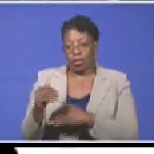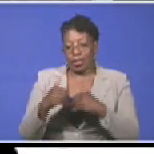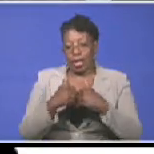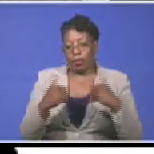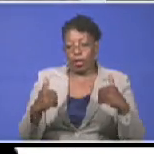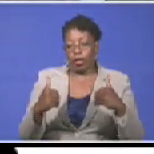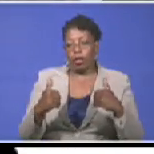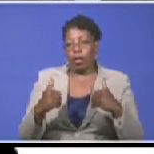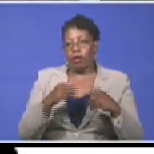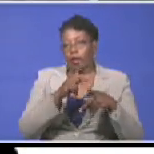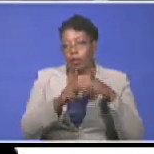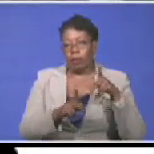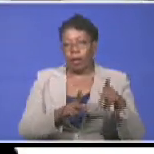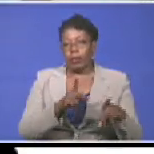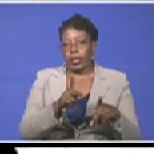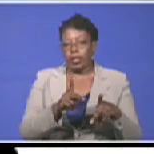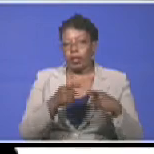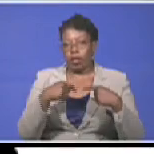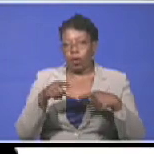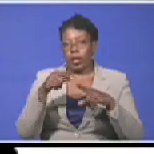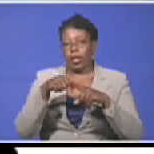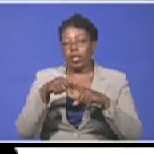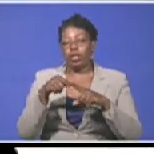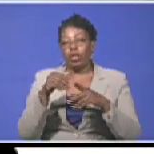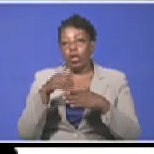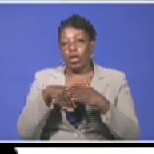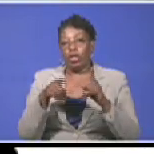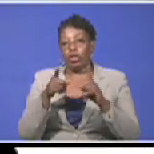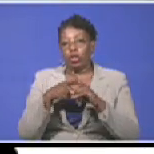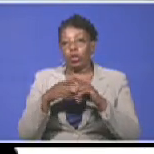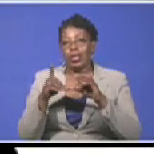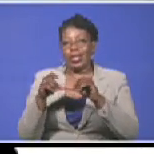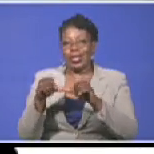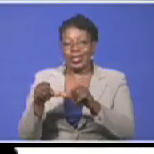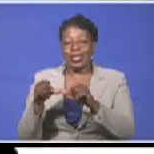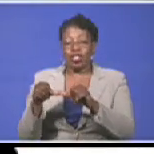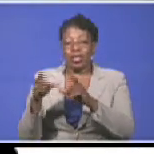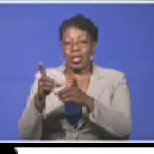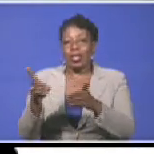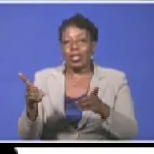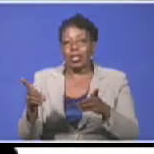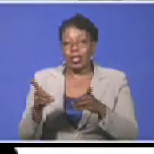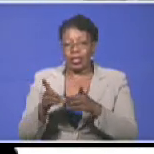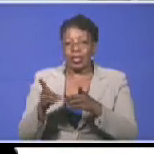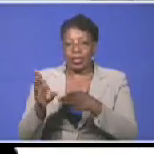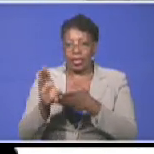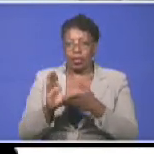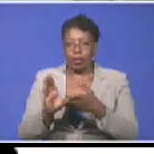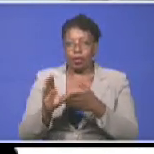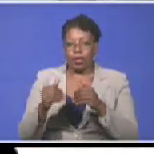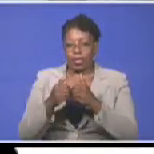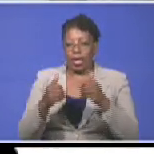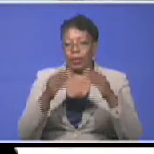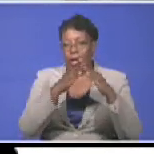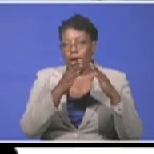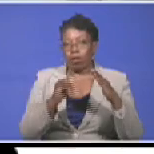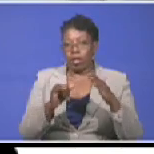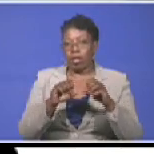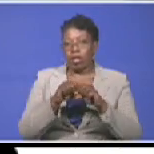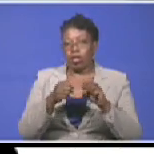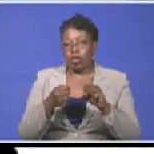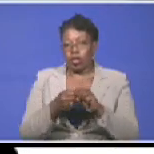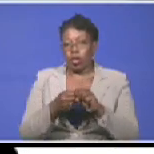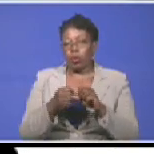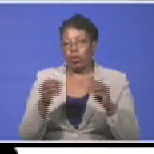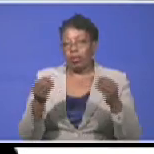general population. If they go into the detention center, they're kept in a separate housing, so that there's